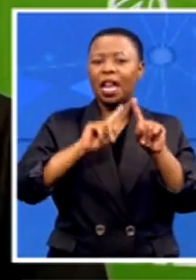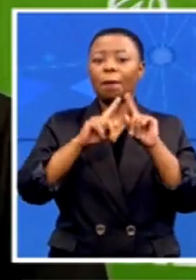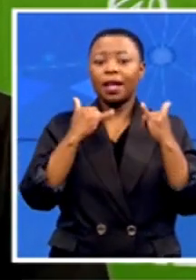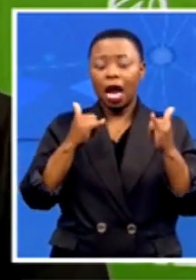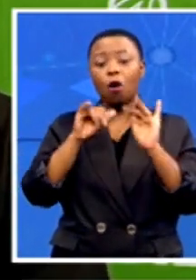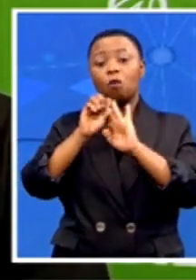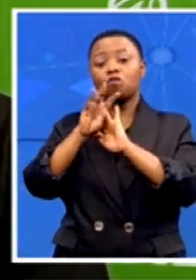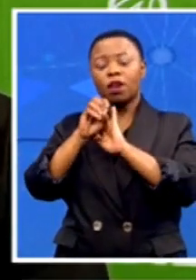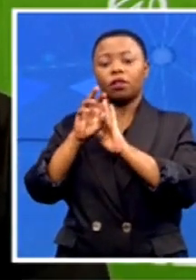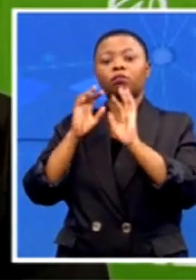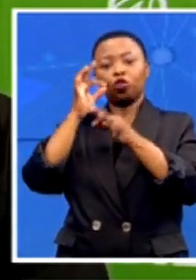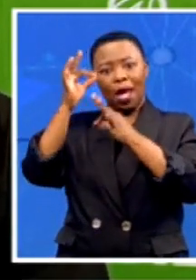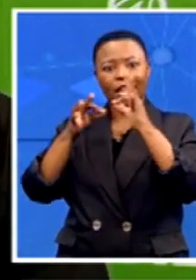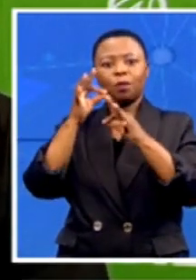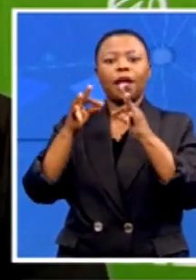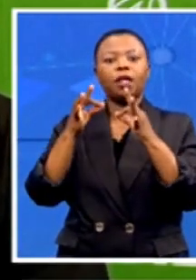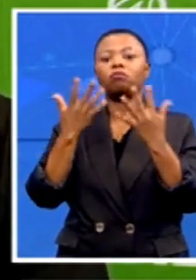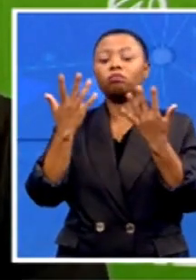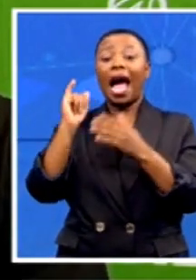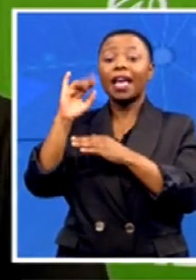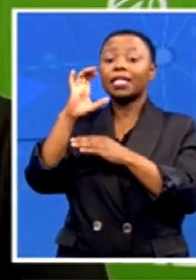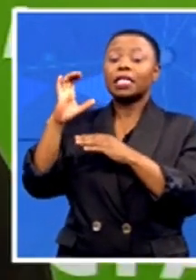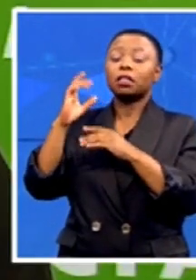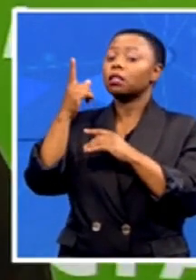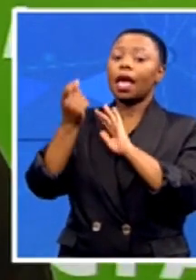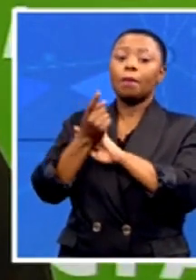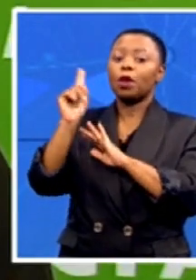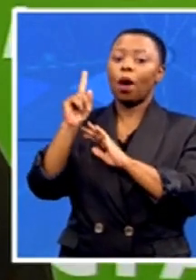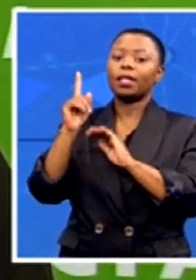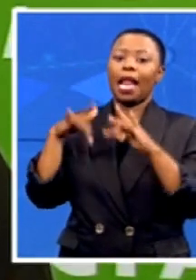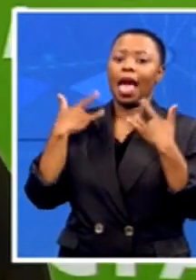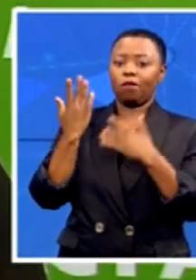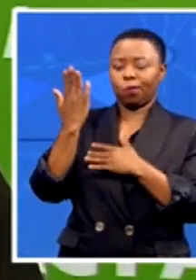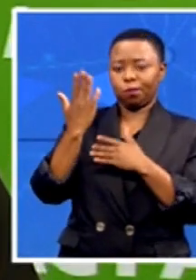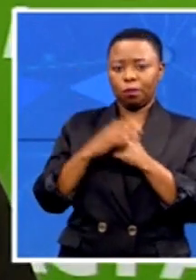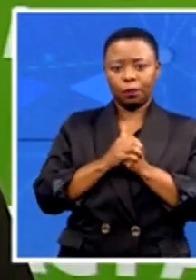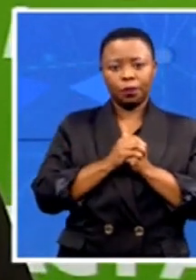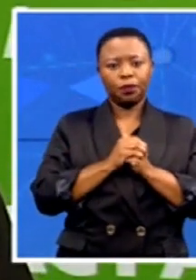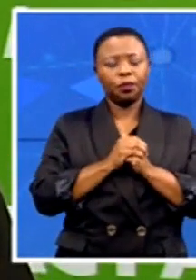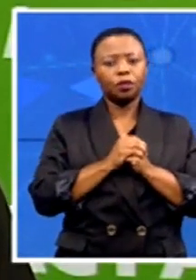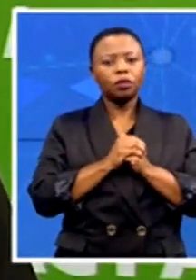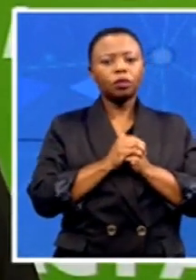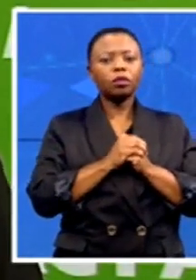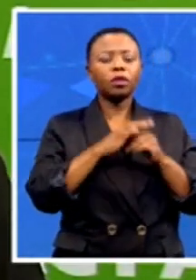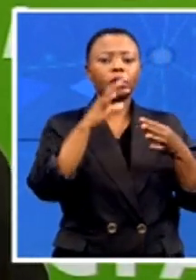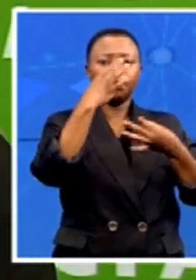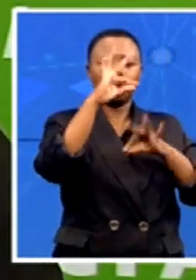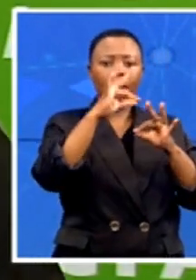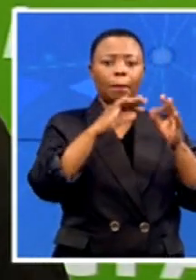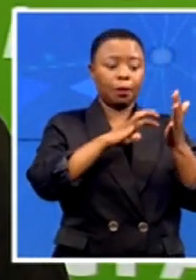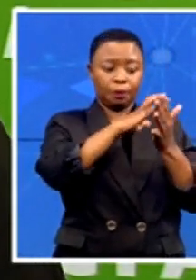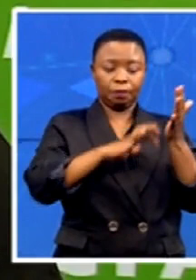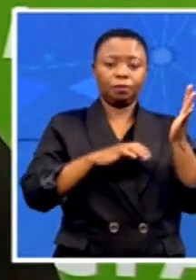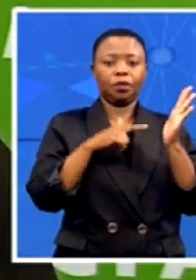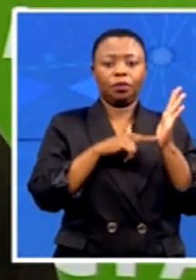against the IEC. Let's take you there live. Presentation of ballot papers any time before then. The